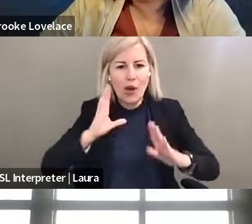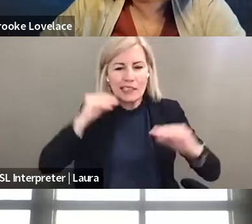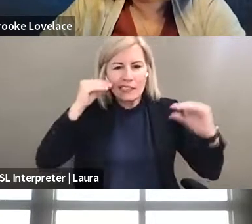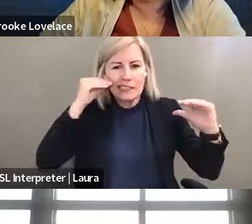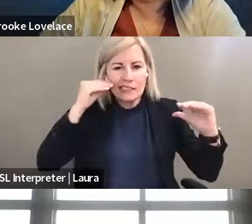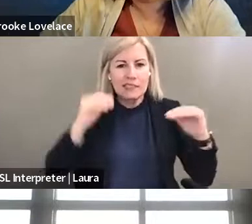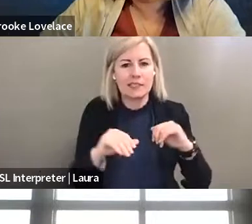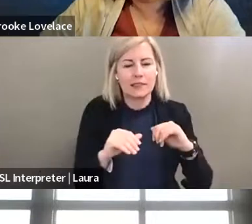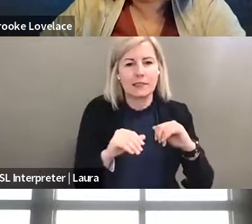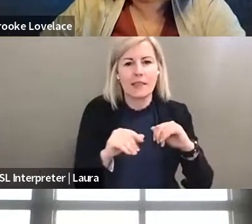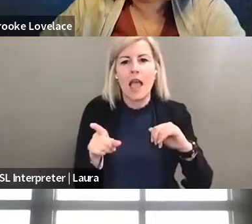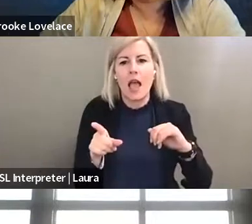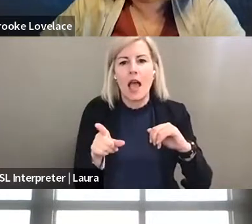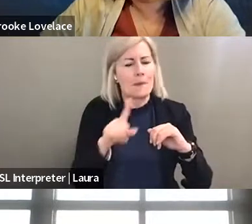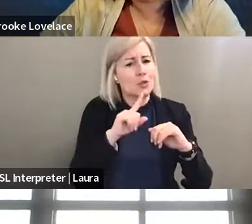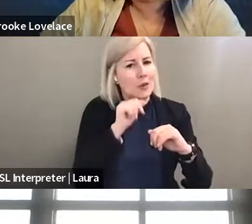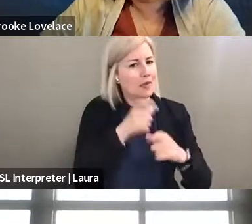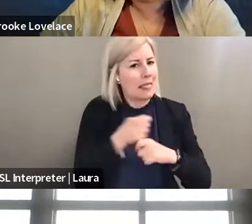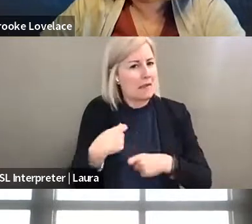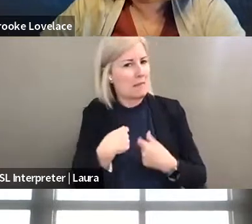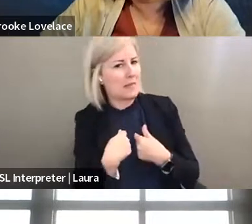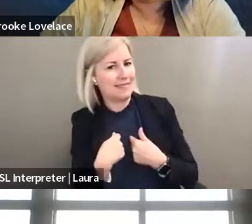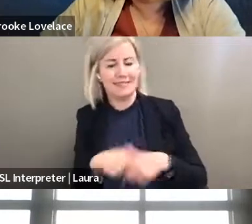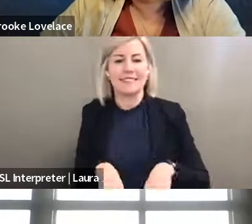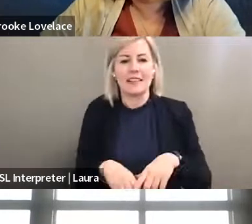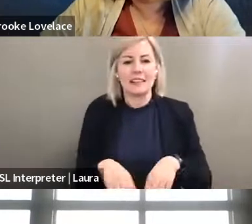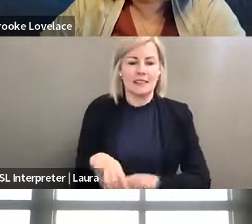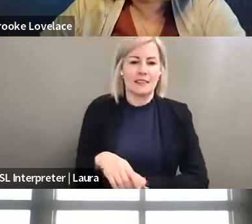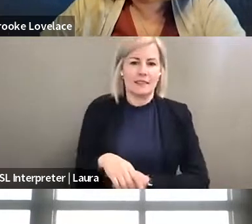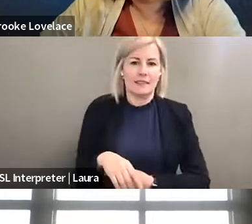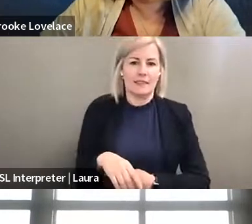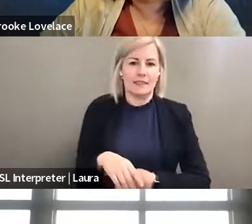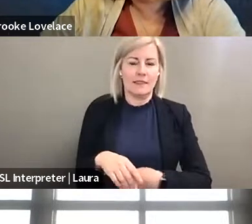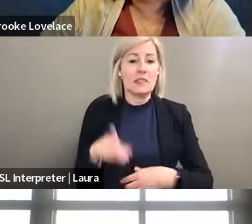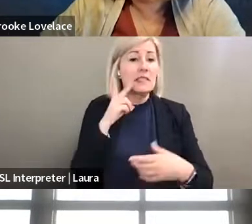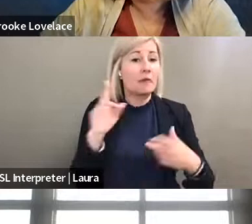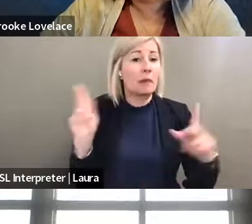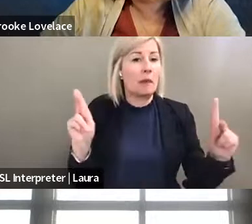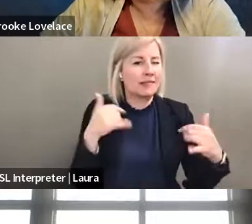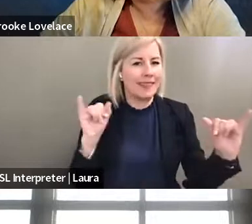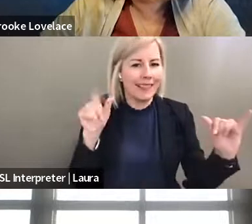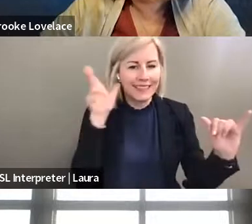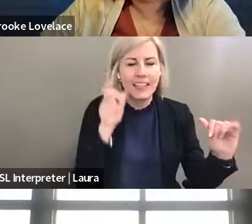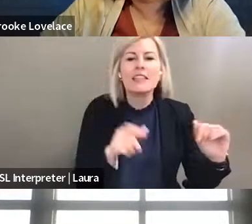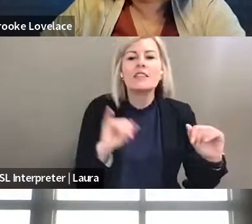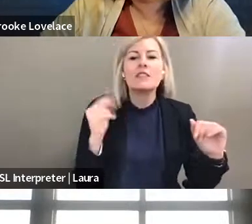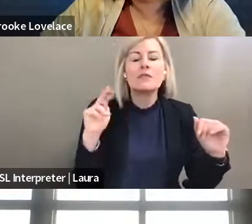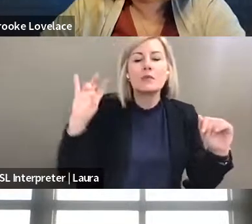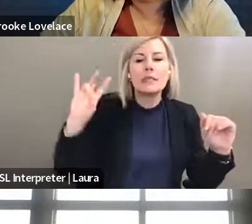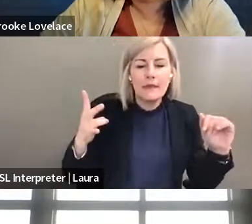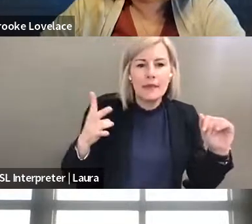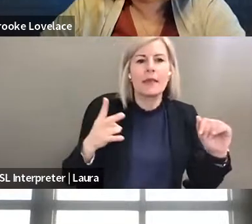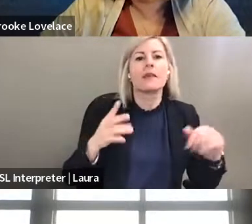that he was not laughing at my joke. So just seeing if people are still listening. And so really quick, June 7th, there's a